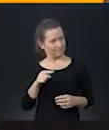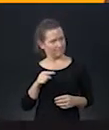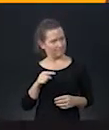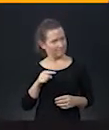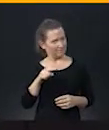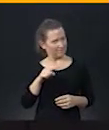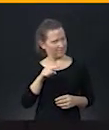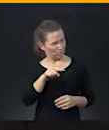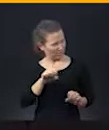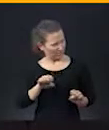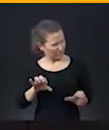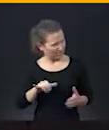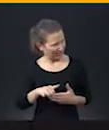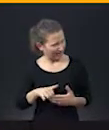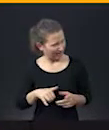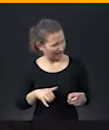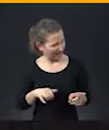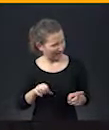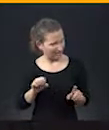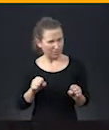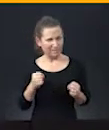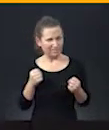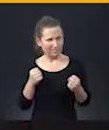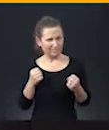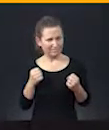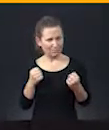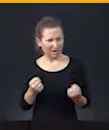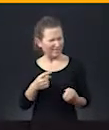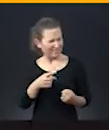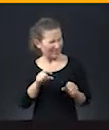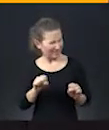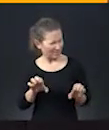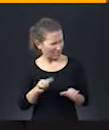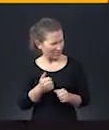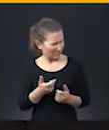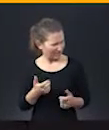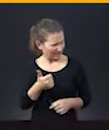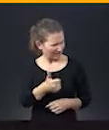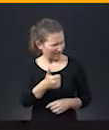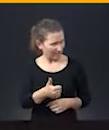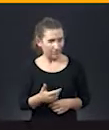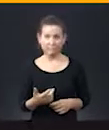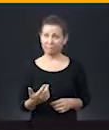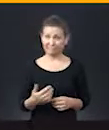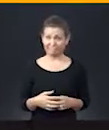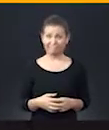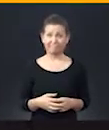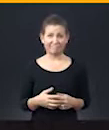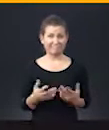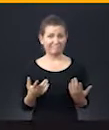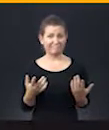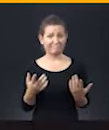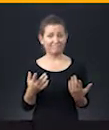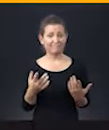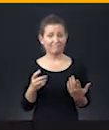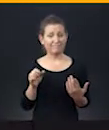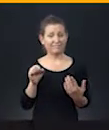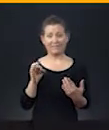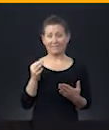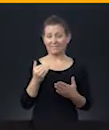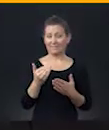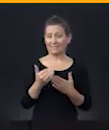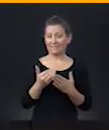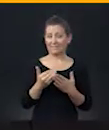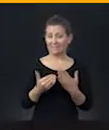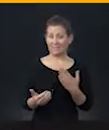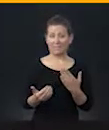like, you can do that, you can drive, you're able to do everything on your own, you know, if something ever happened to any of your family members